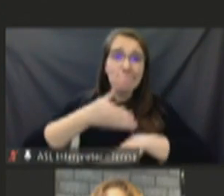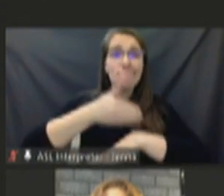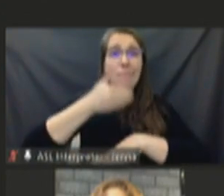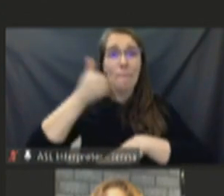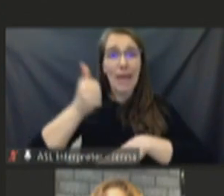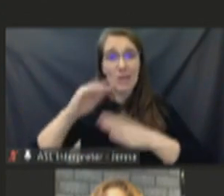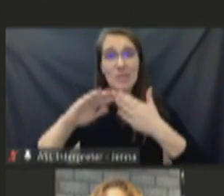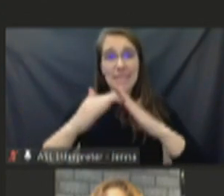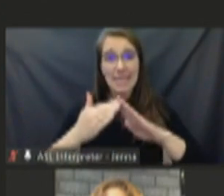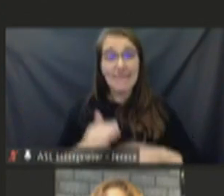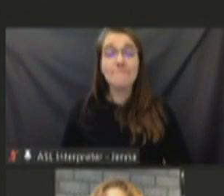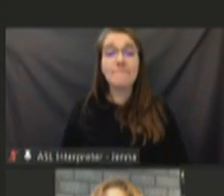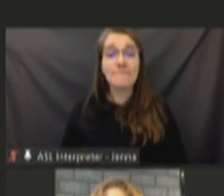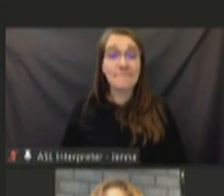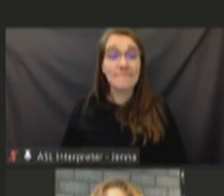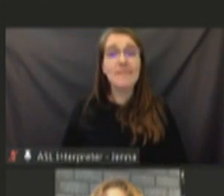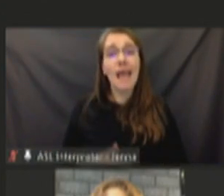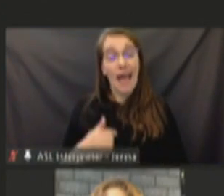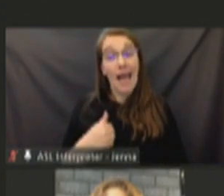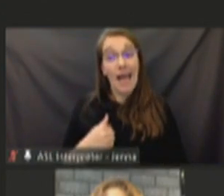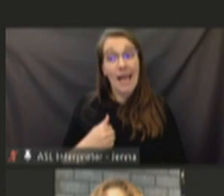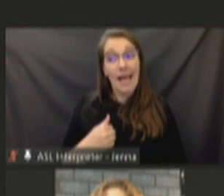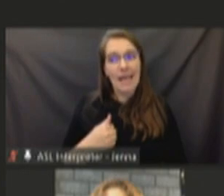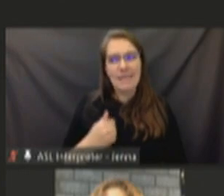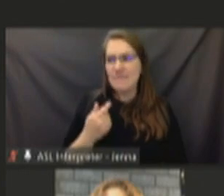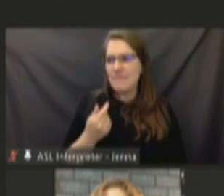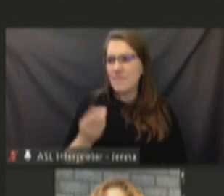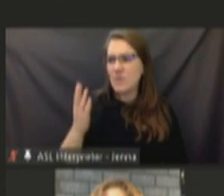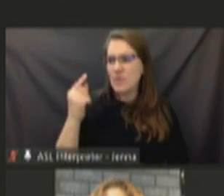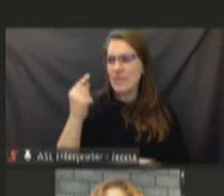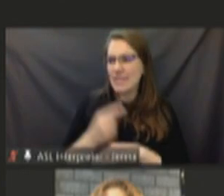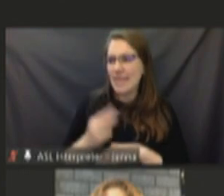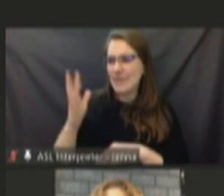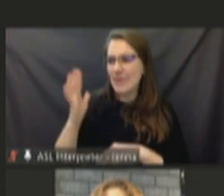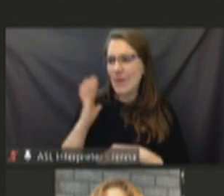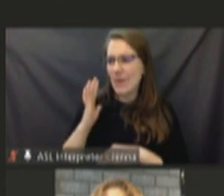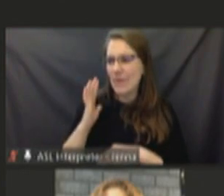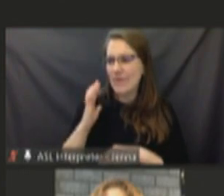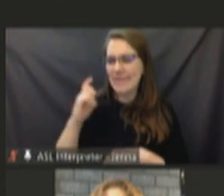I met actually just a few days ago, or maybe